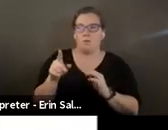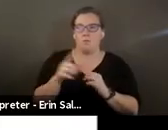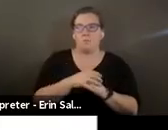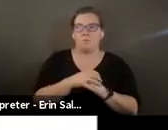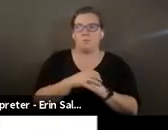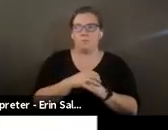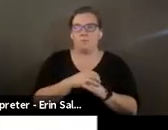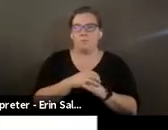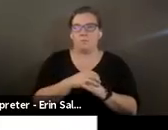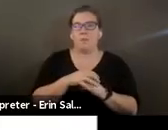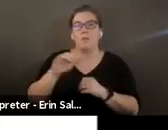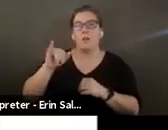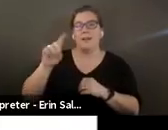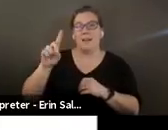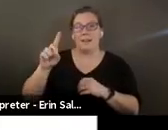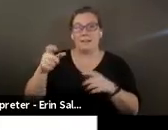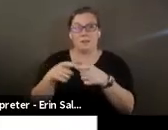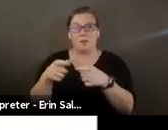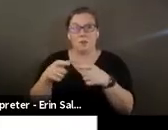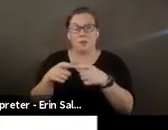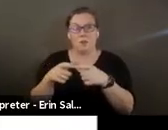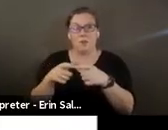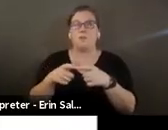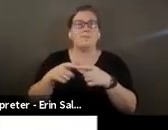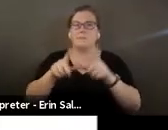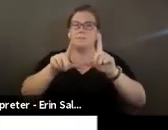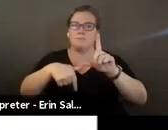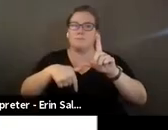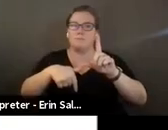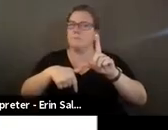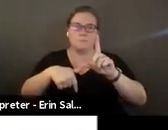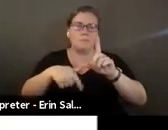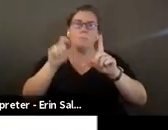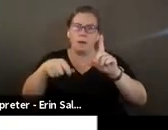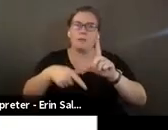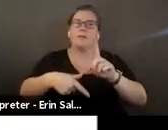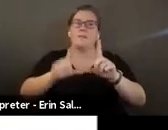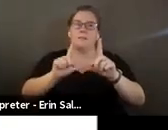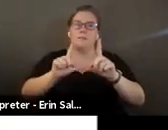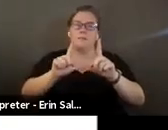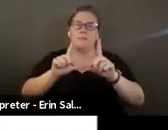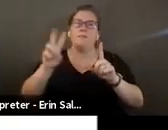the ID card, it can't be expired. It must be valid.